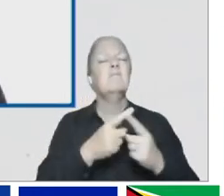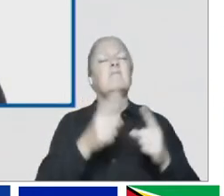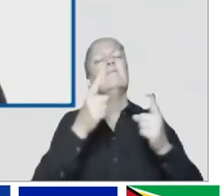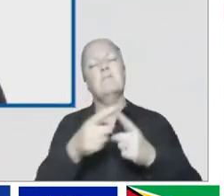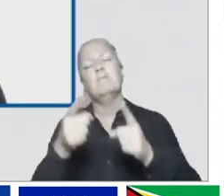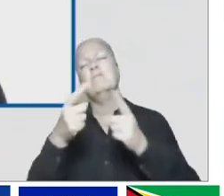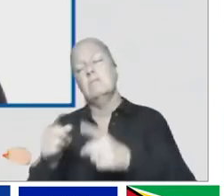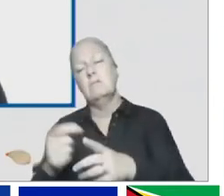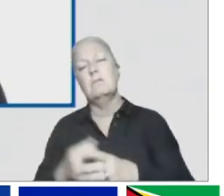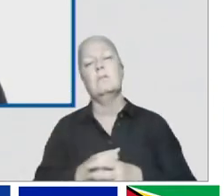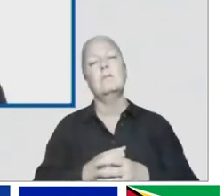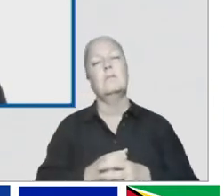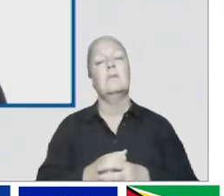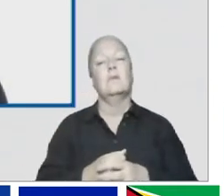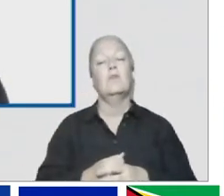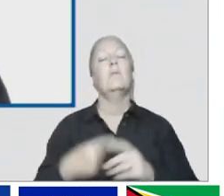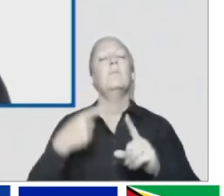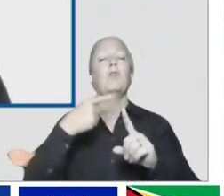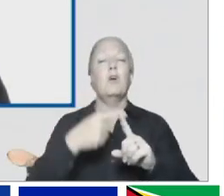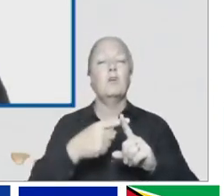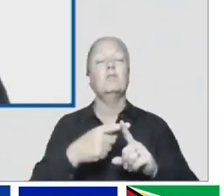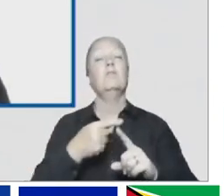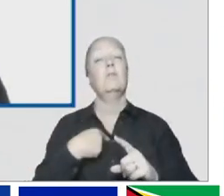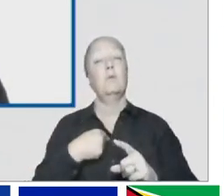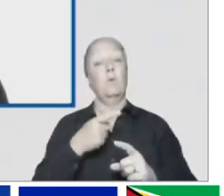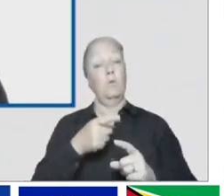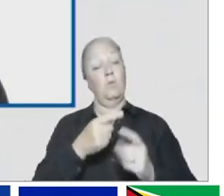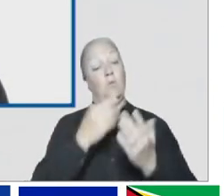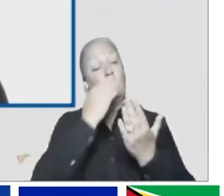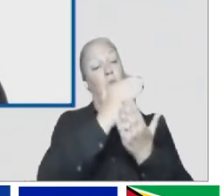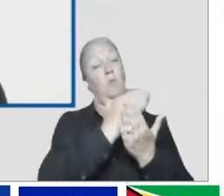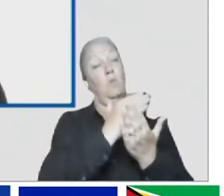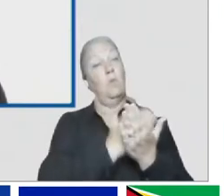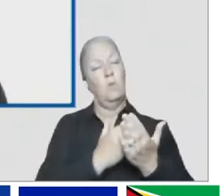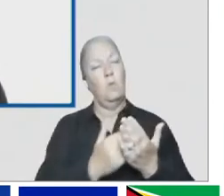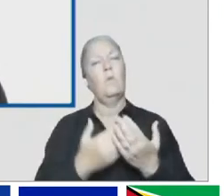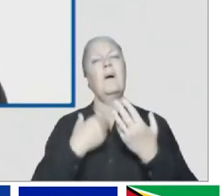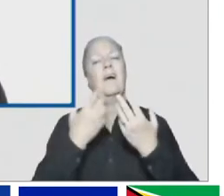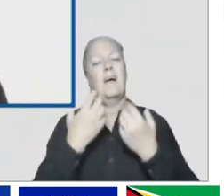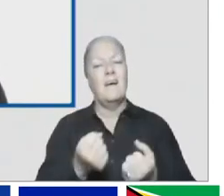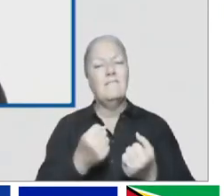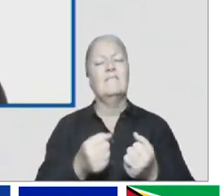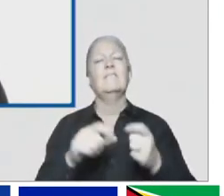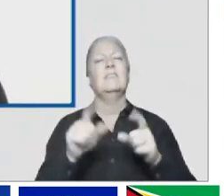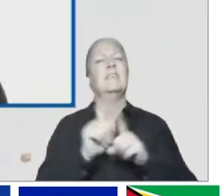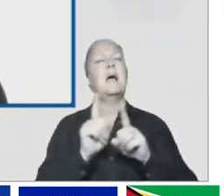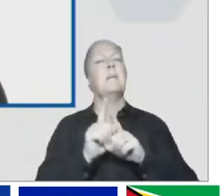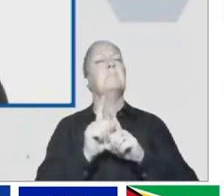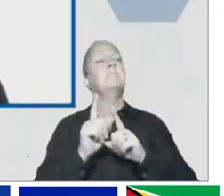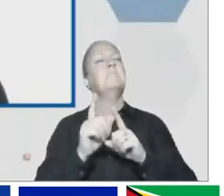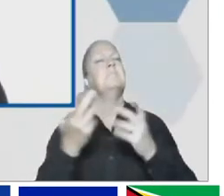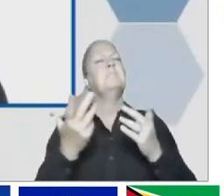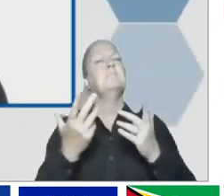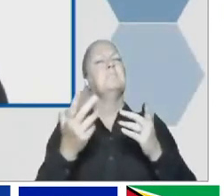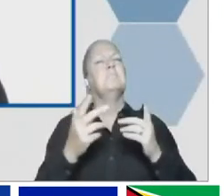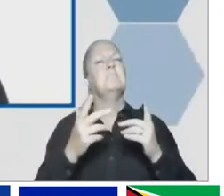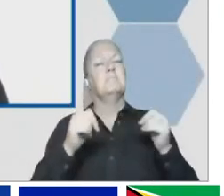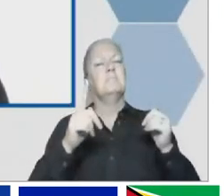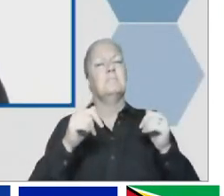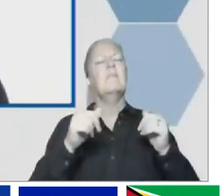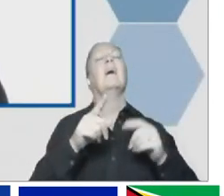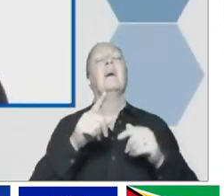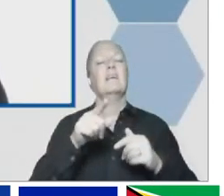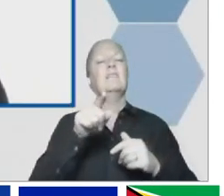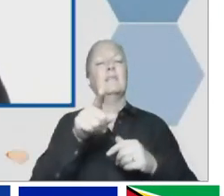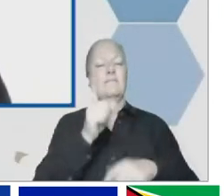of the orders with the introduction of fines to cover COVID-19 breaches. We also had our Ministry of